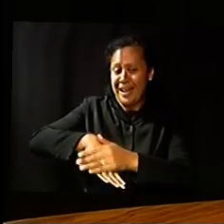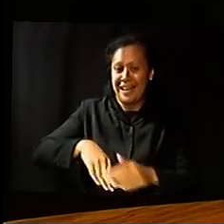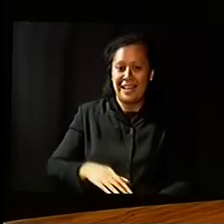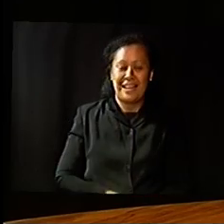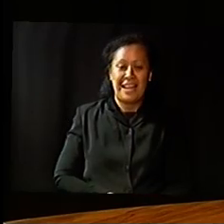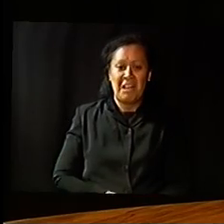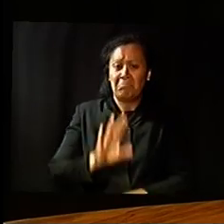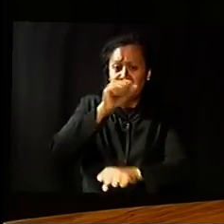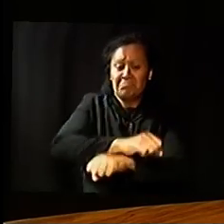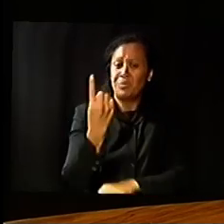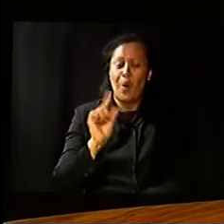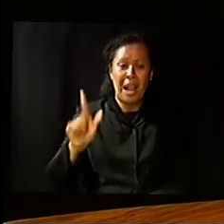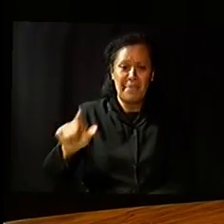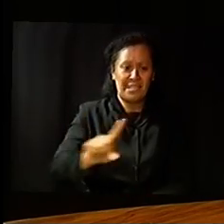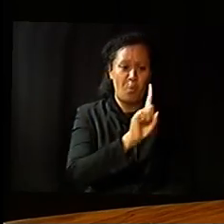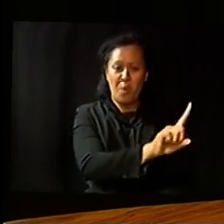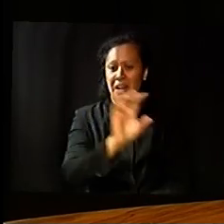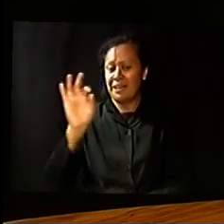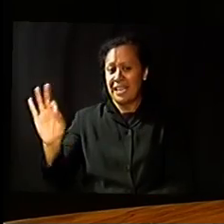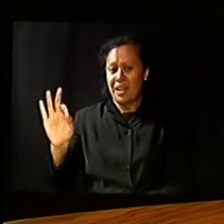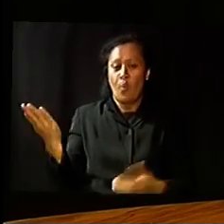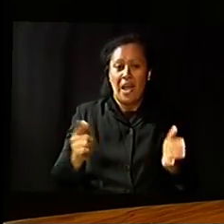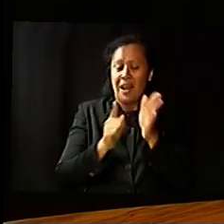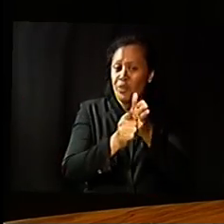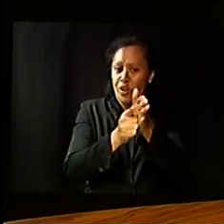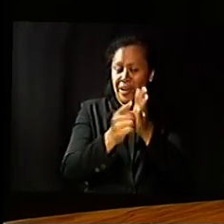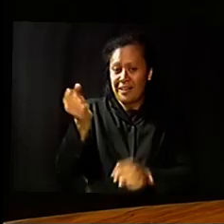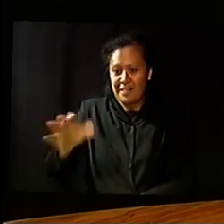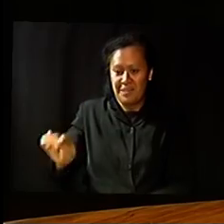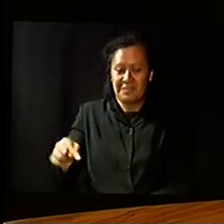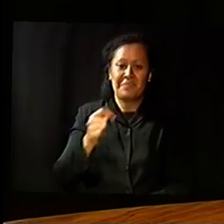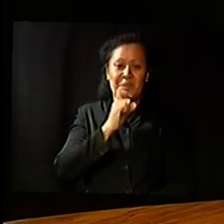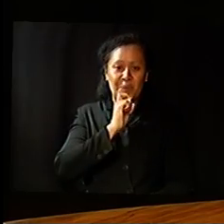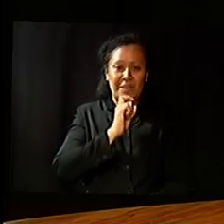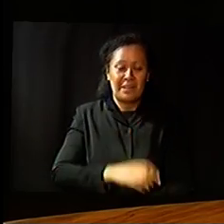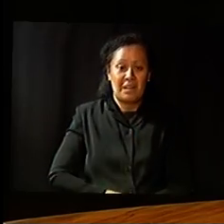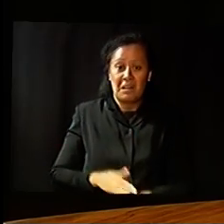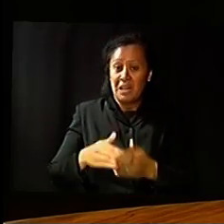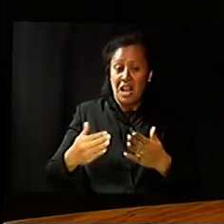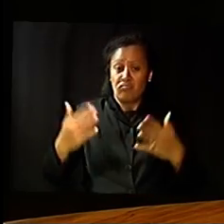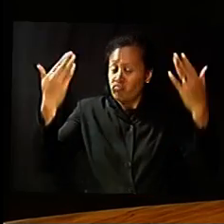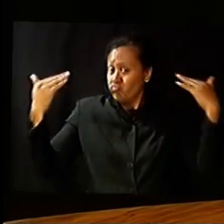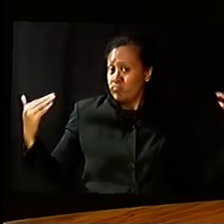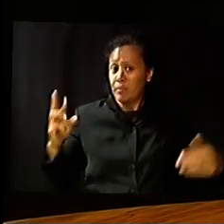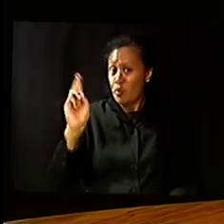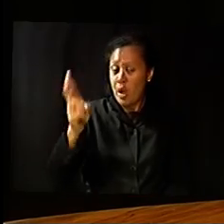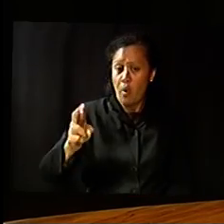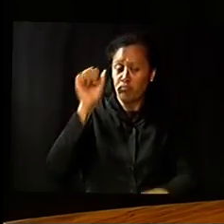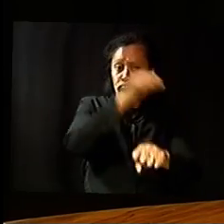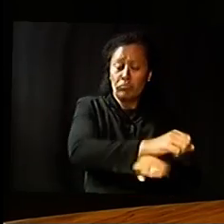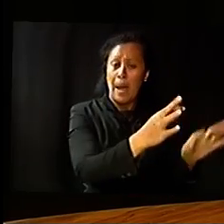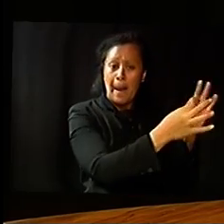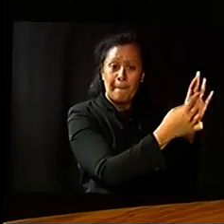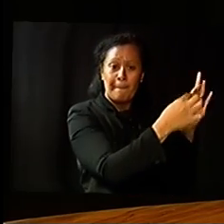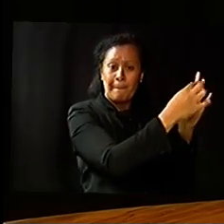tournament after they defeated Lambasa by 1-0 at Lautoka's Churchill Park this afternoon. The Delta Tigers picked the Mbambasing Alliance